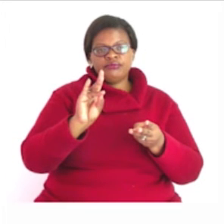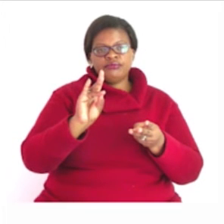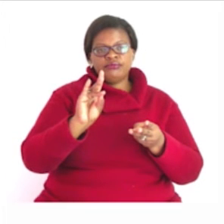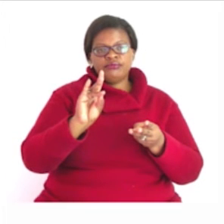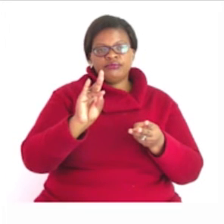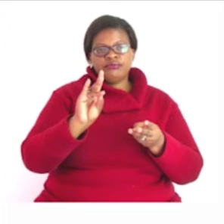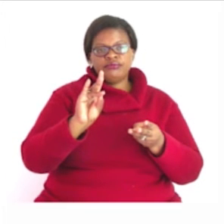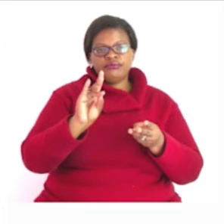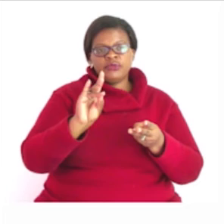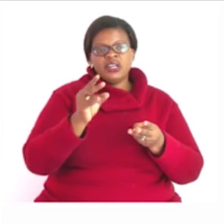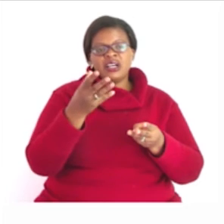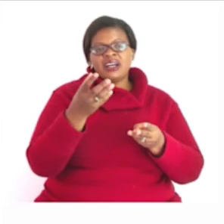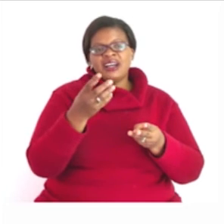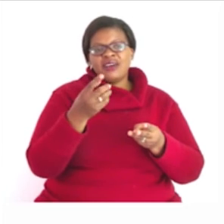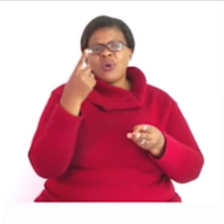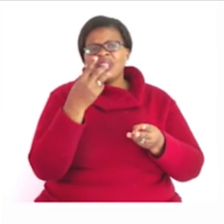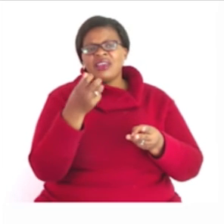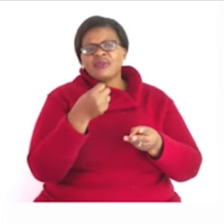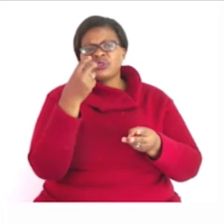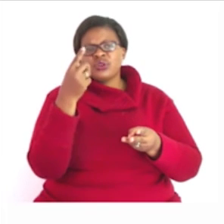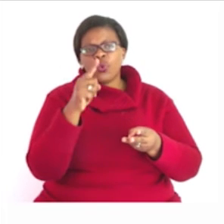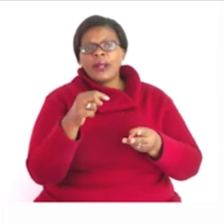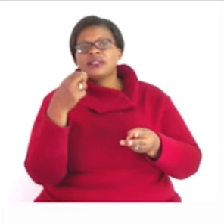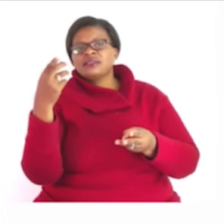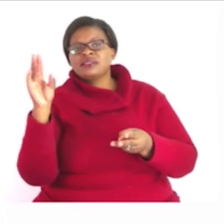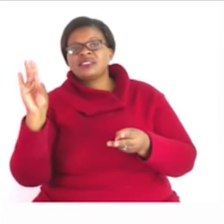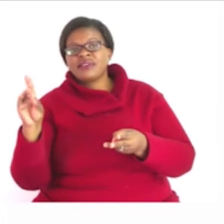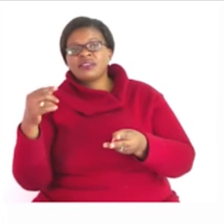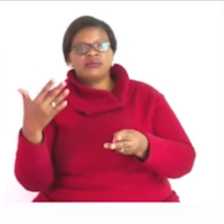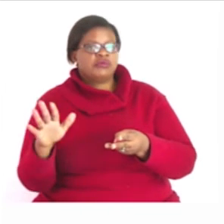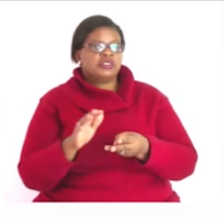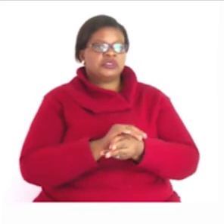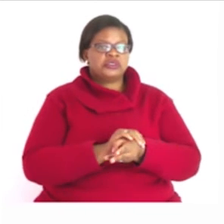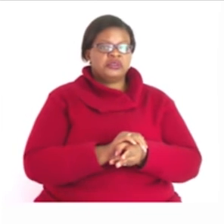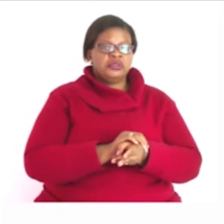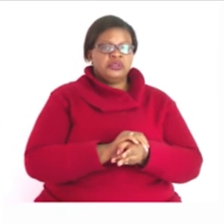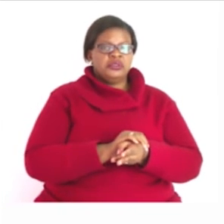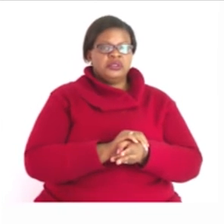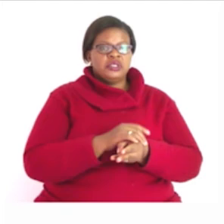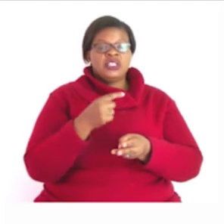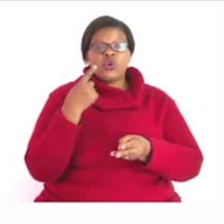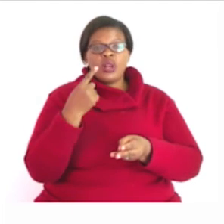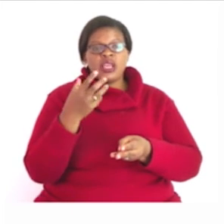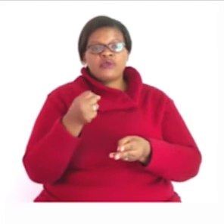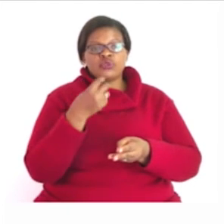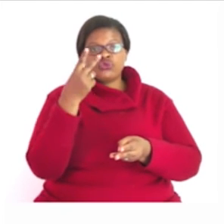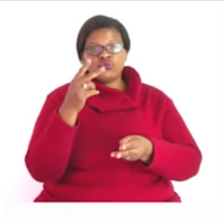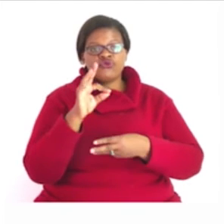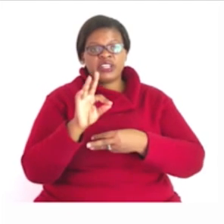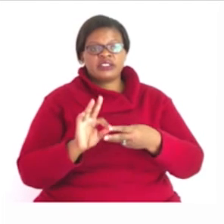and 7 only has 1 and itself, in other words 1 and 7, so it only has 2